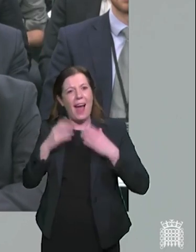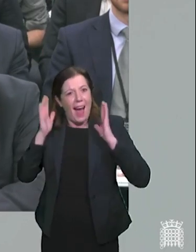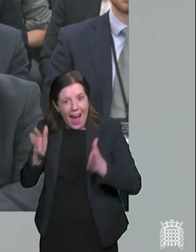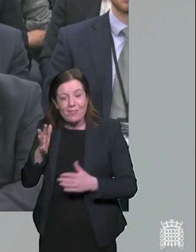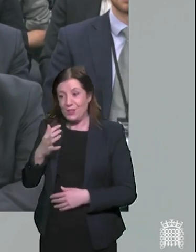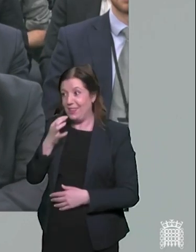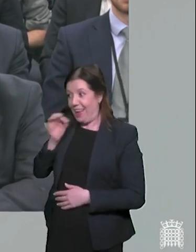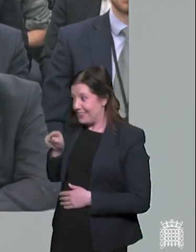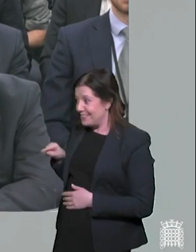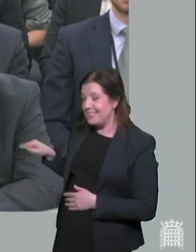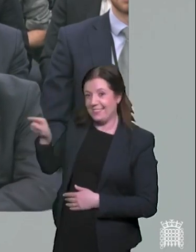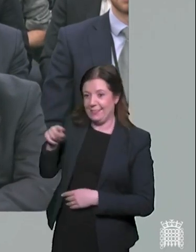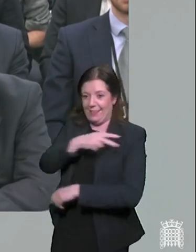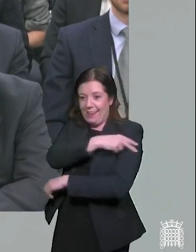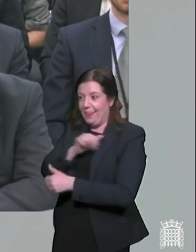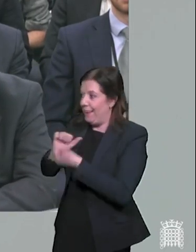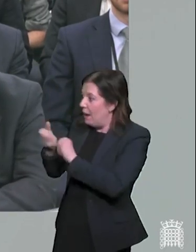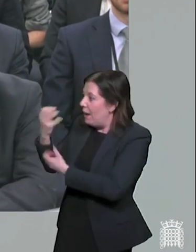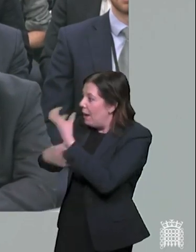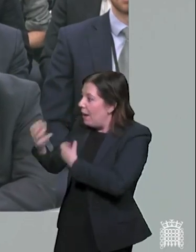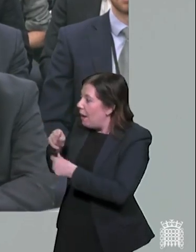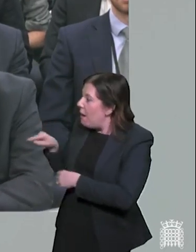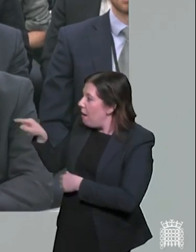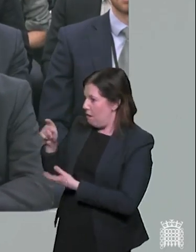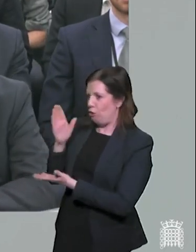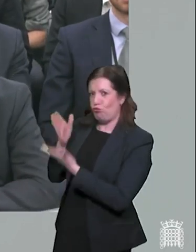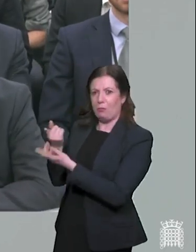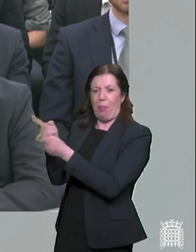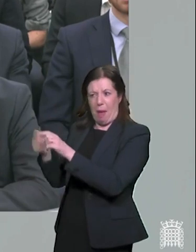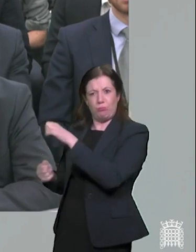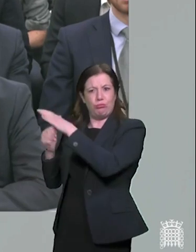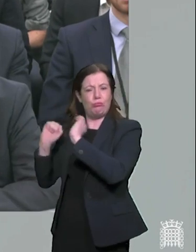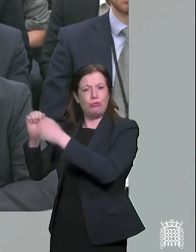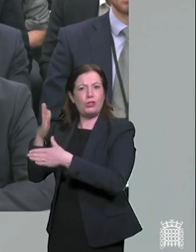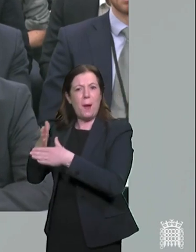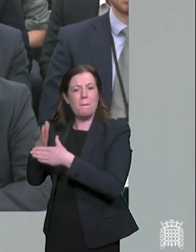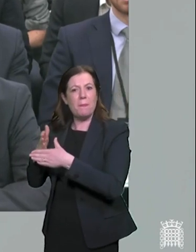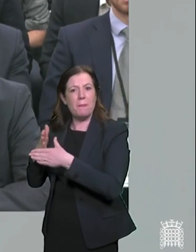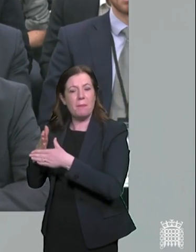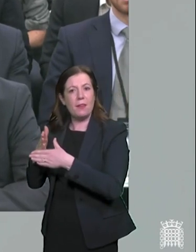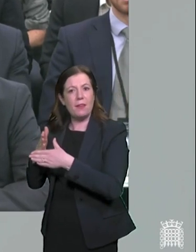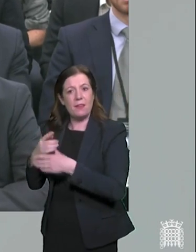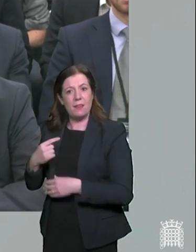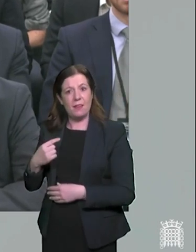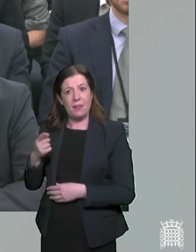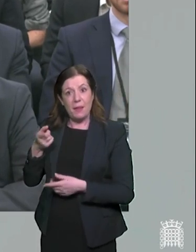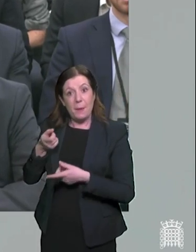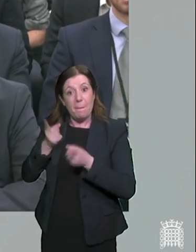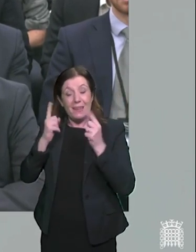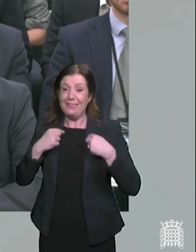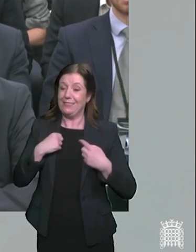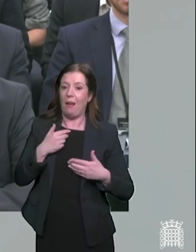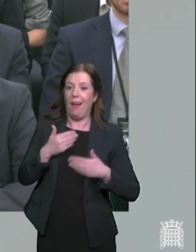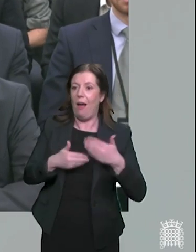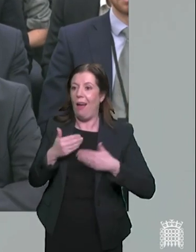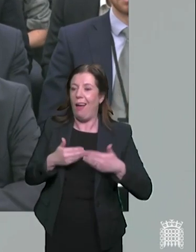fully entitled to rely on, what I was told by my senior trusted advisers. Government would be paralysed if ministers were not able